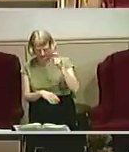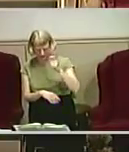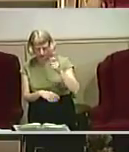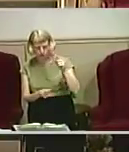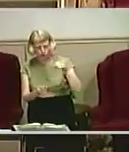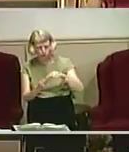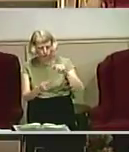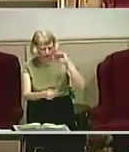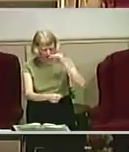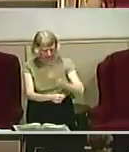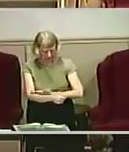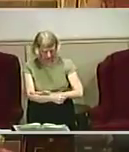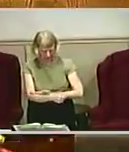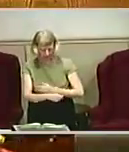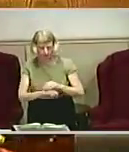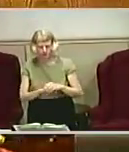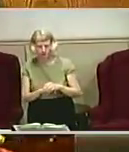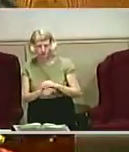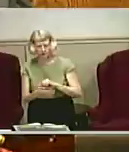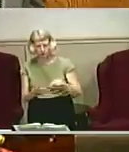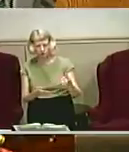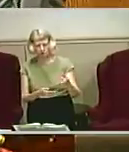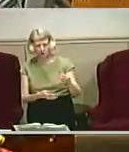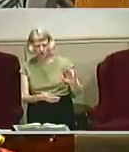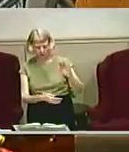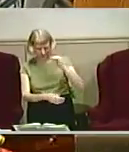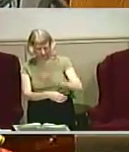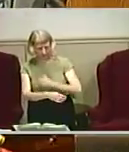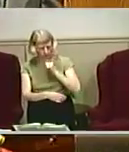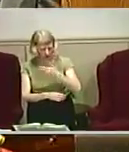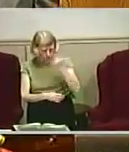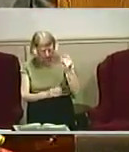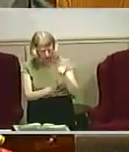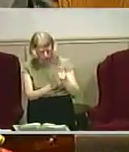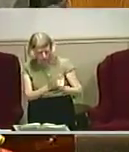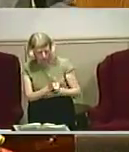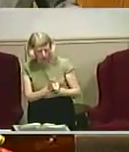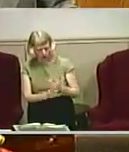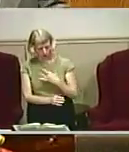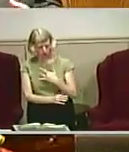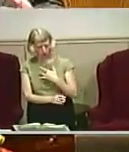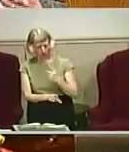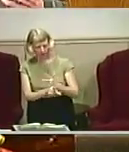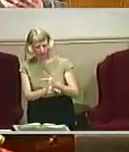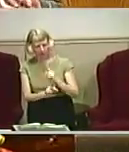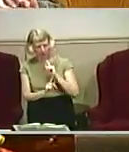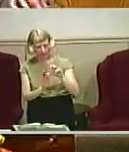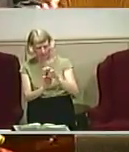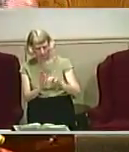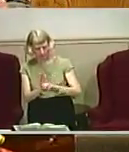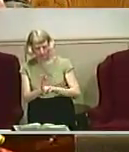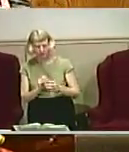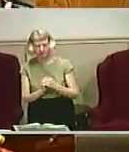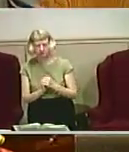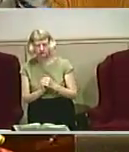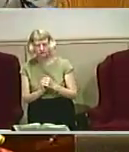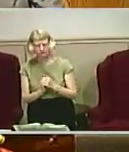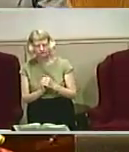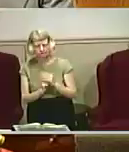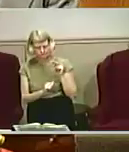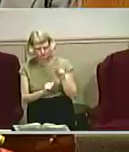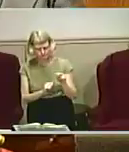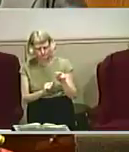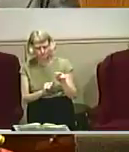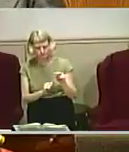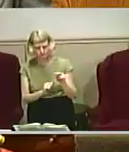son. You can see that in verse 1. It says, my son, forget not my law, but let thine heart keep my commandments. And as we're looking, you can see that